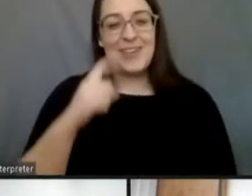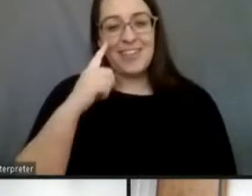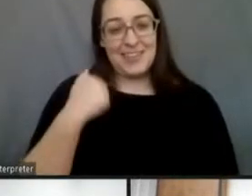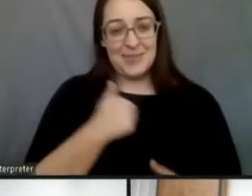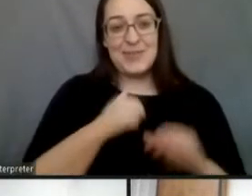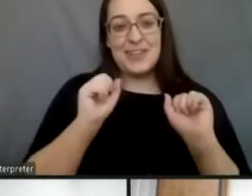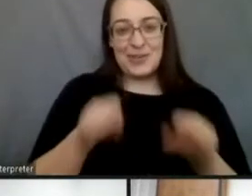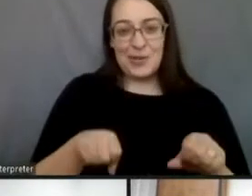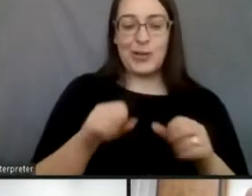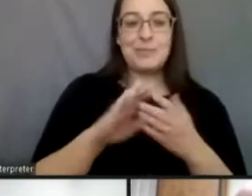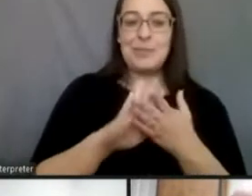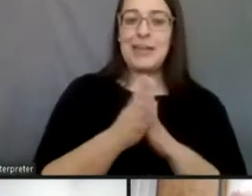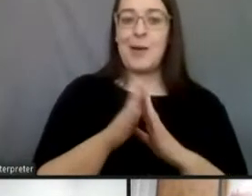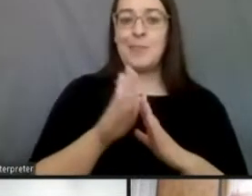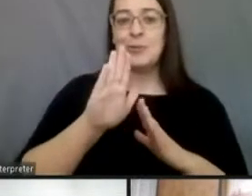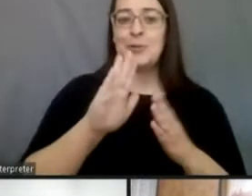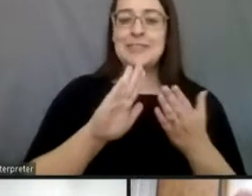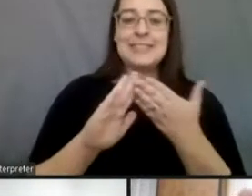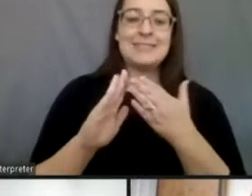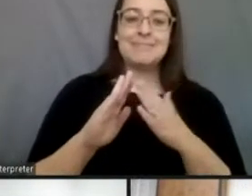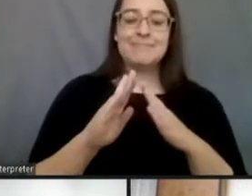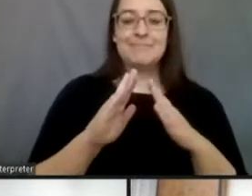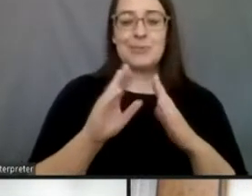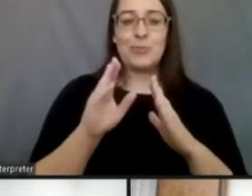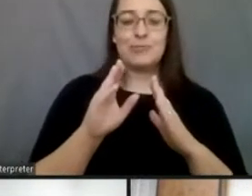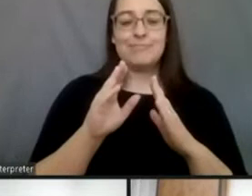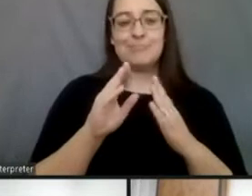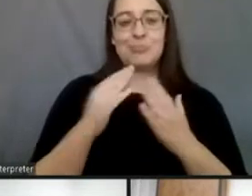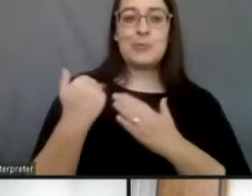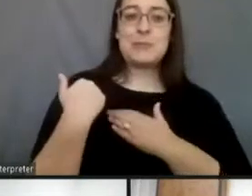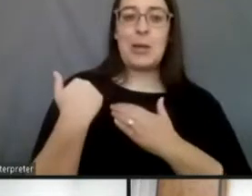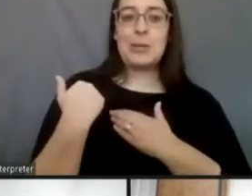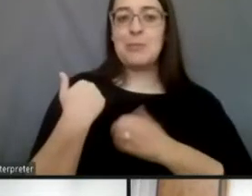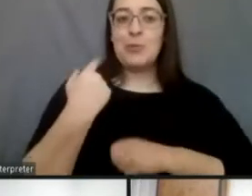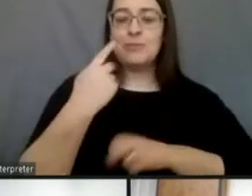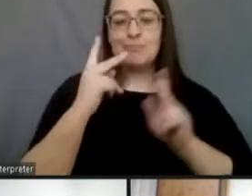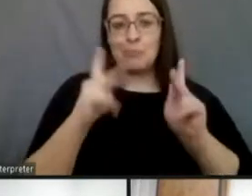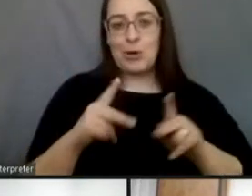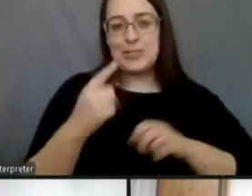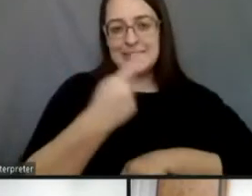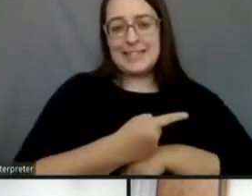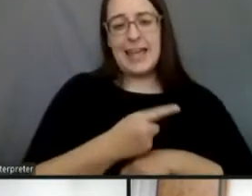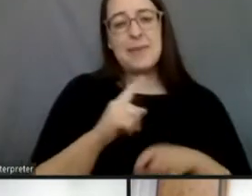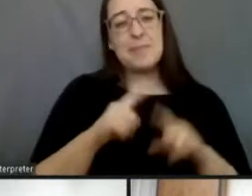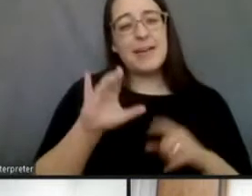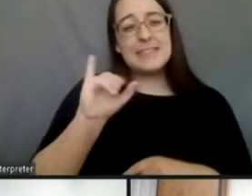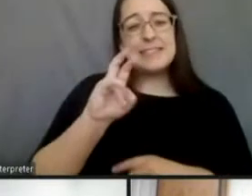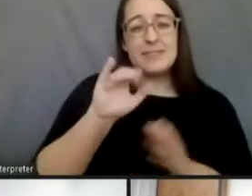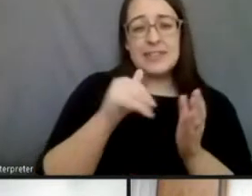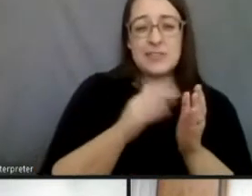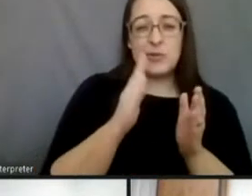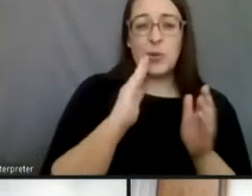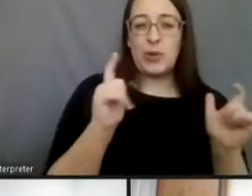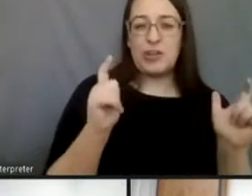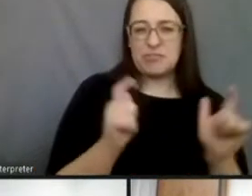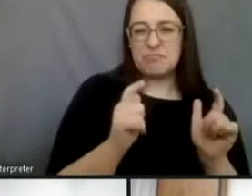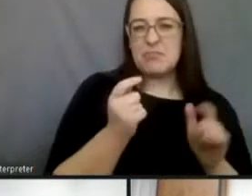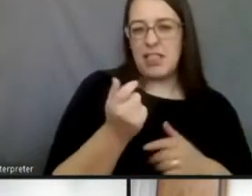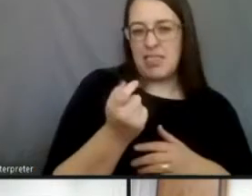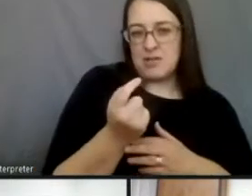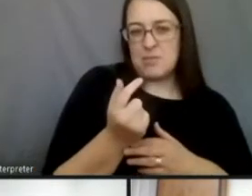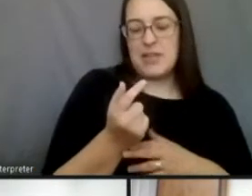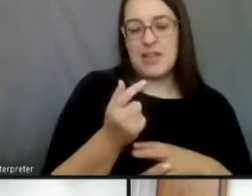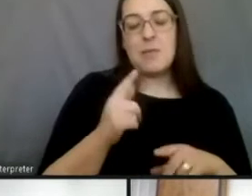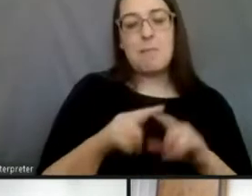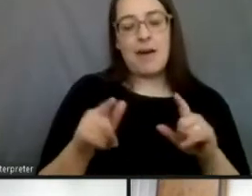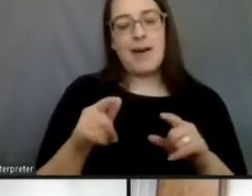could certainly make an afternoon of it. And but then we'll scale back just just a little bit here at the Civic Center, but also offer